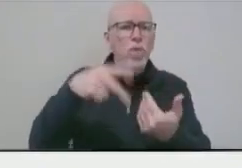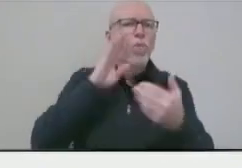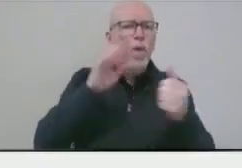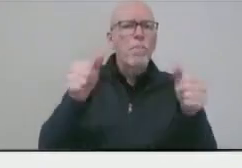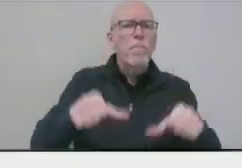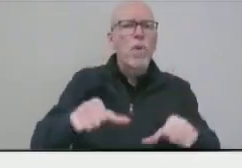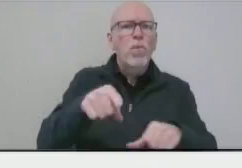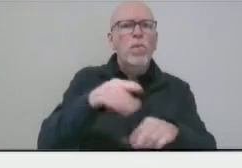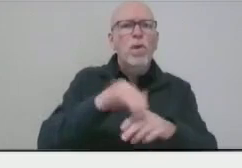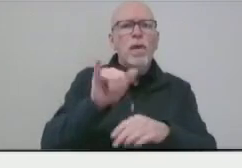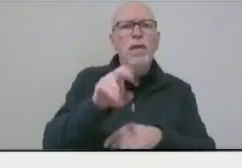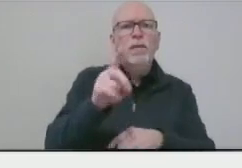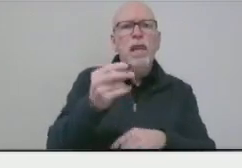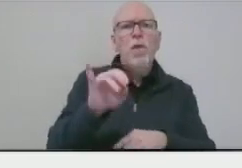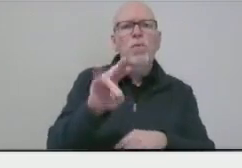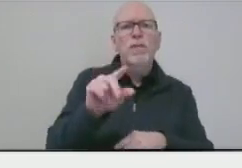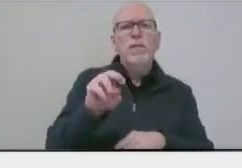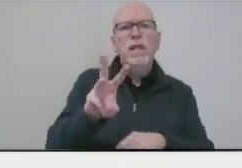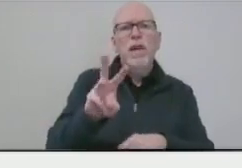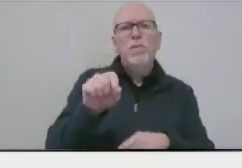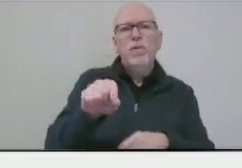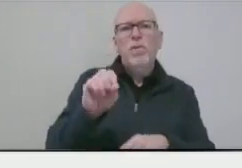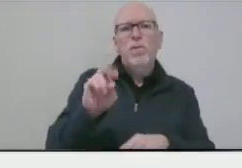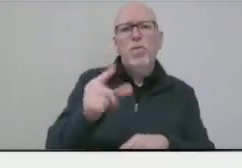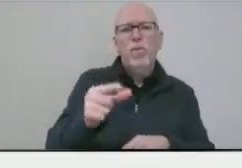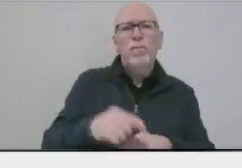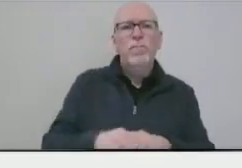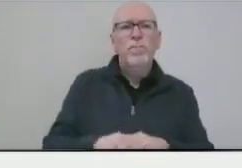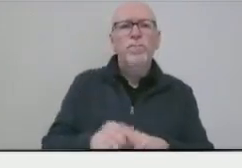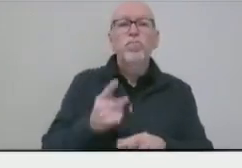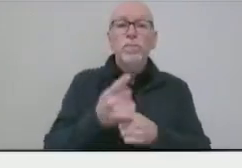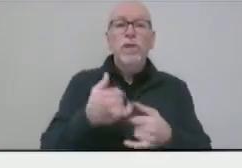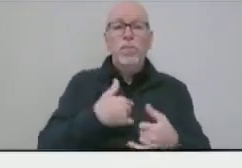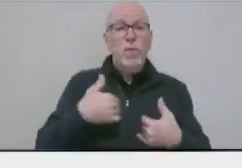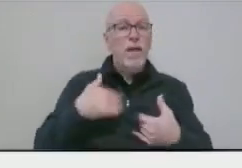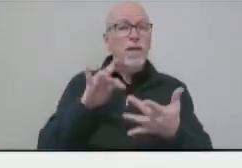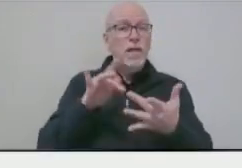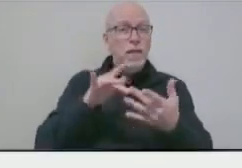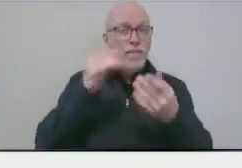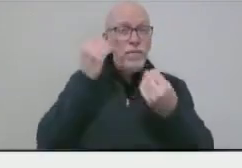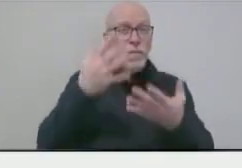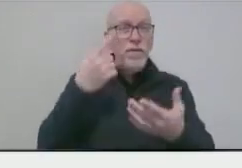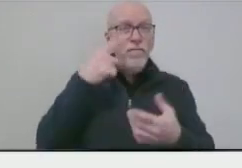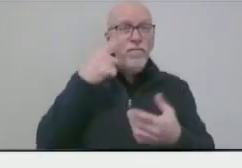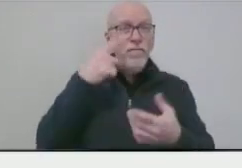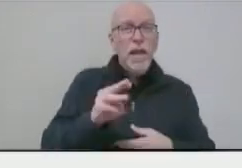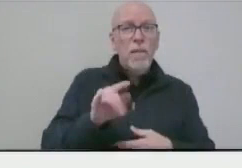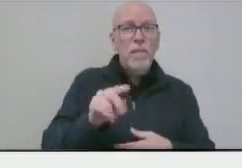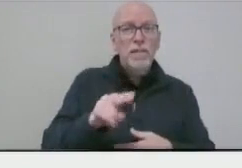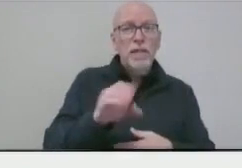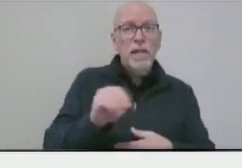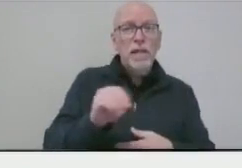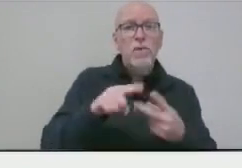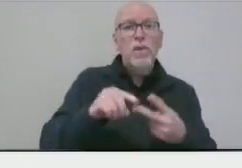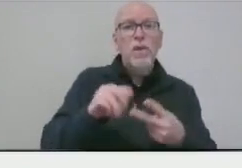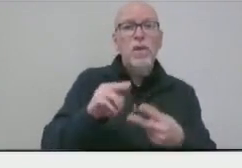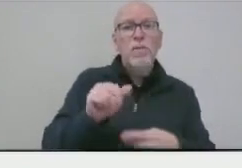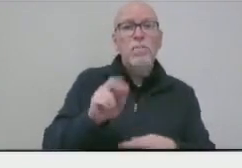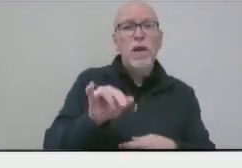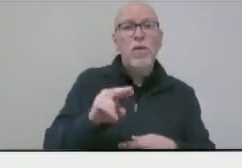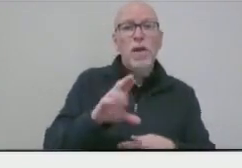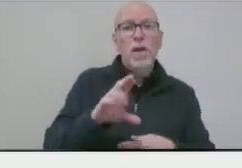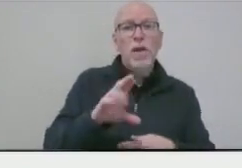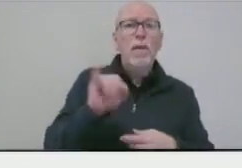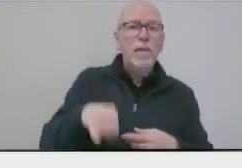at indianahousingnow.org. Currently, we have contact information for Hamilton County, Marion County, City of